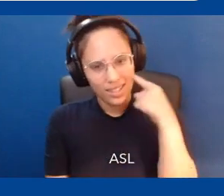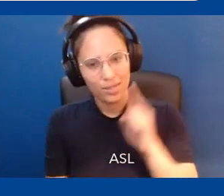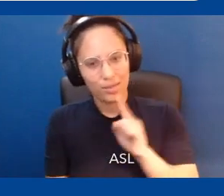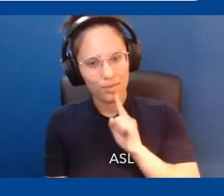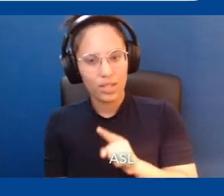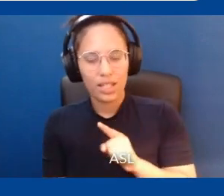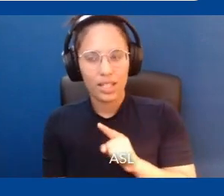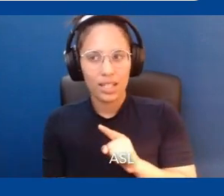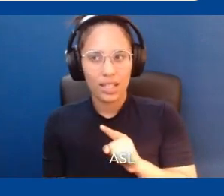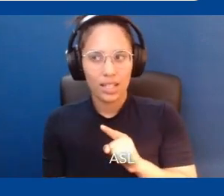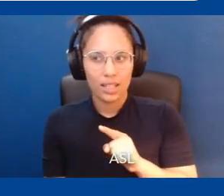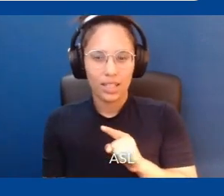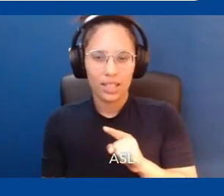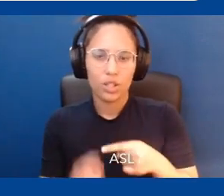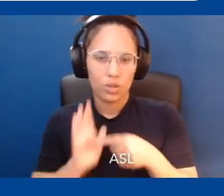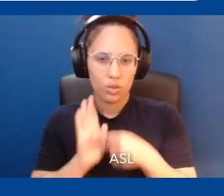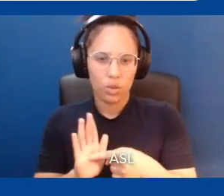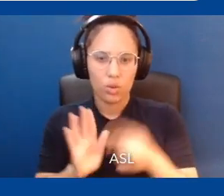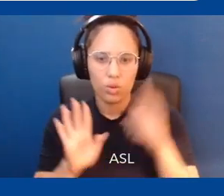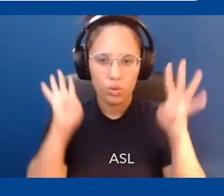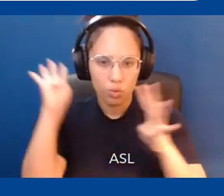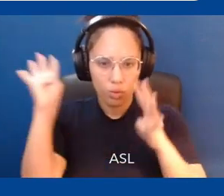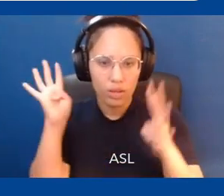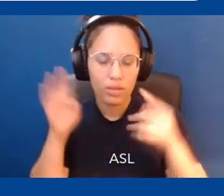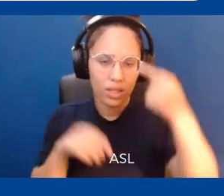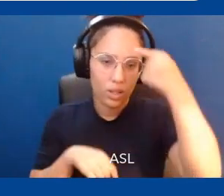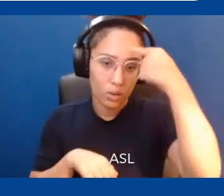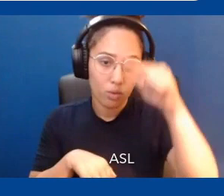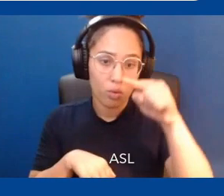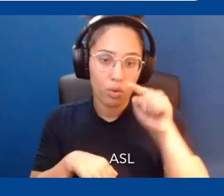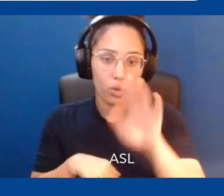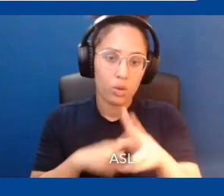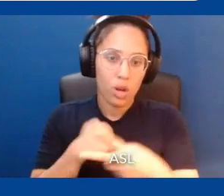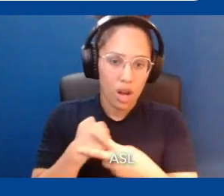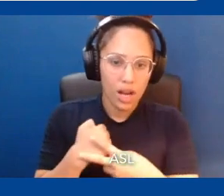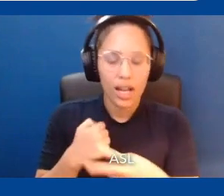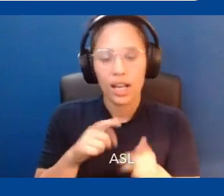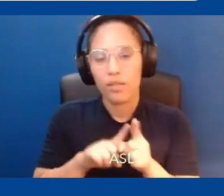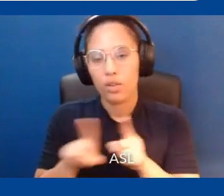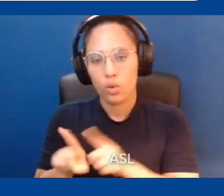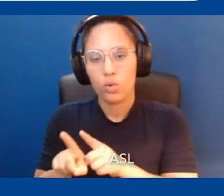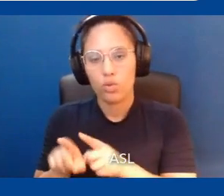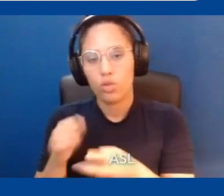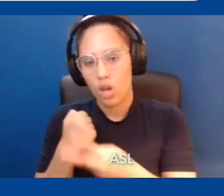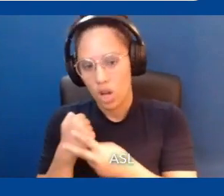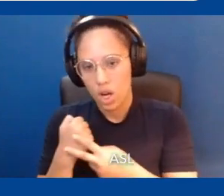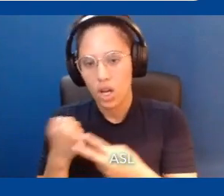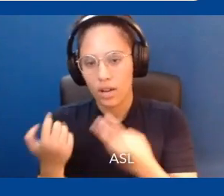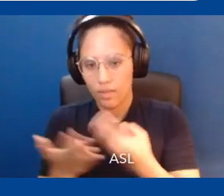of the archive and of archival materials. But I wanted to spend a little bit more time on what's not